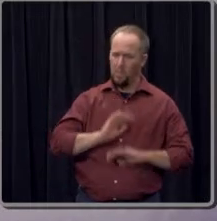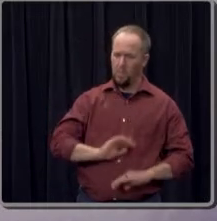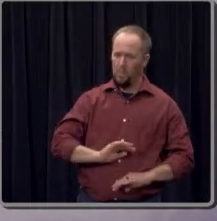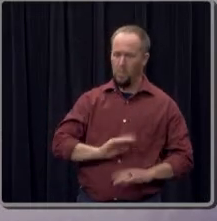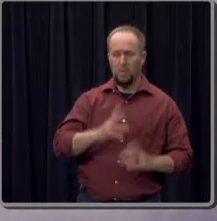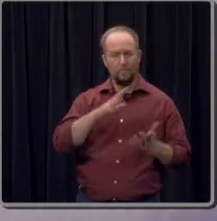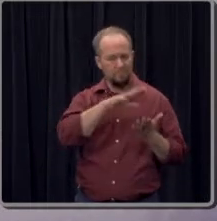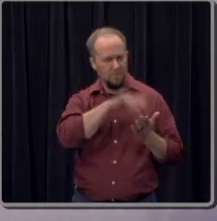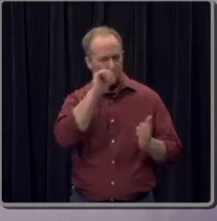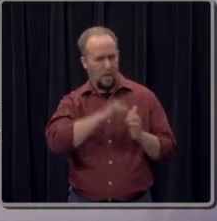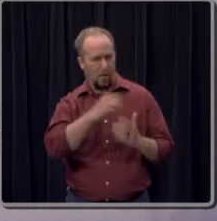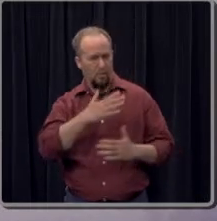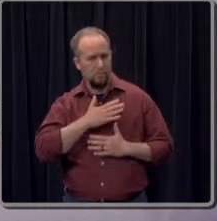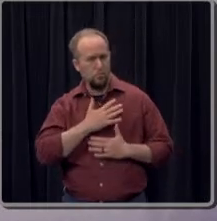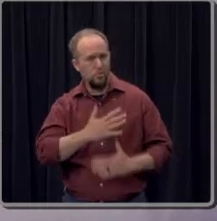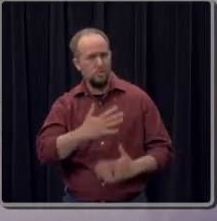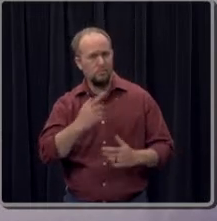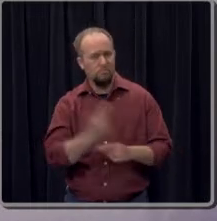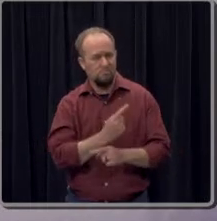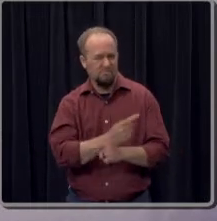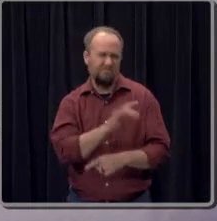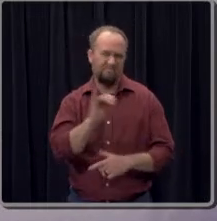breathe and those kinds of things.